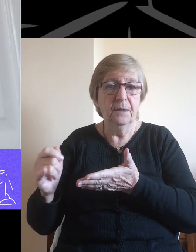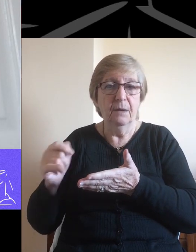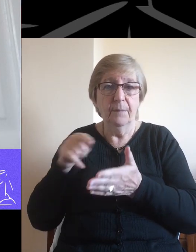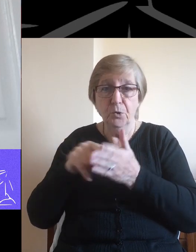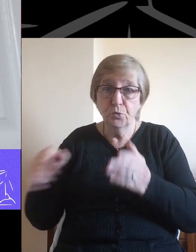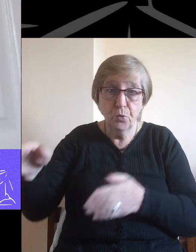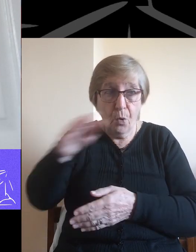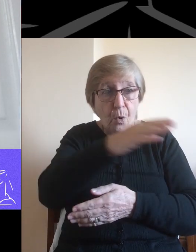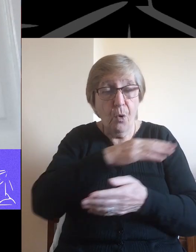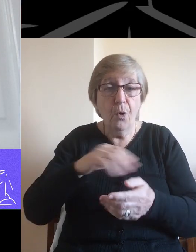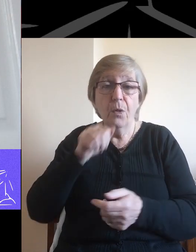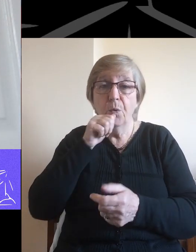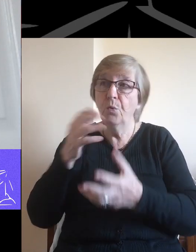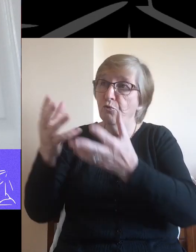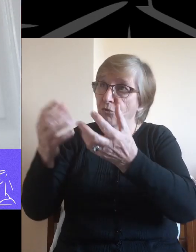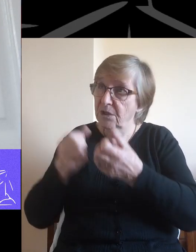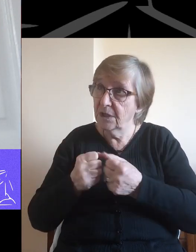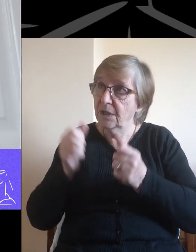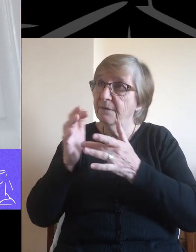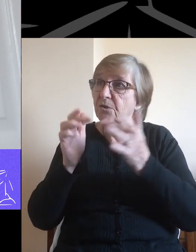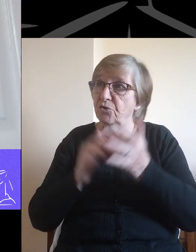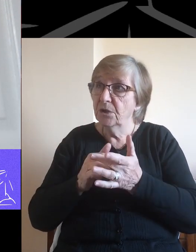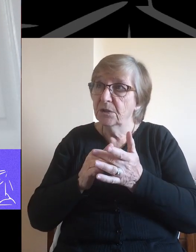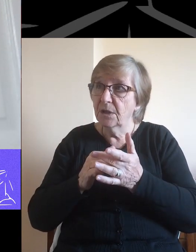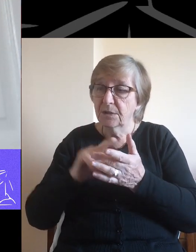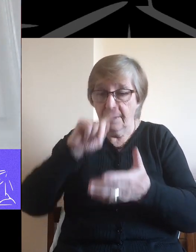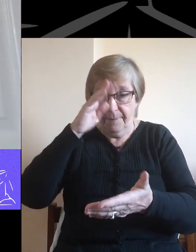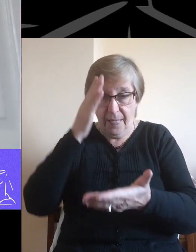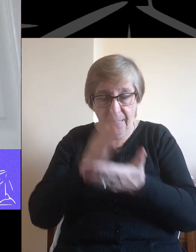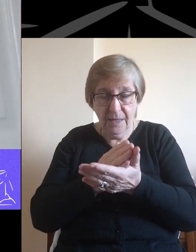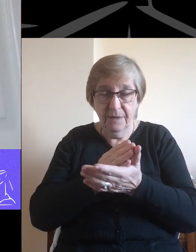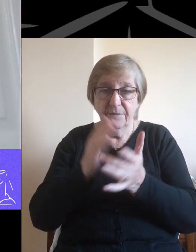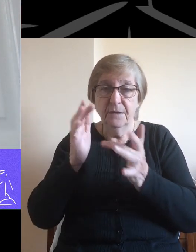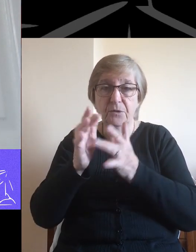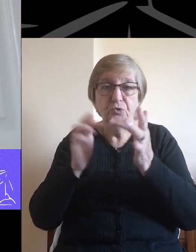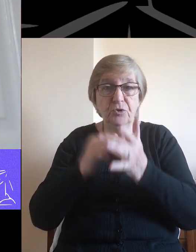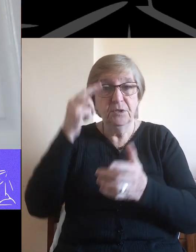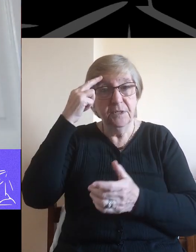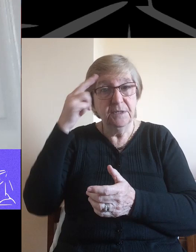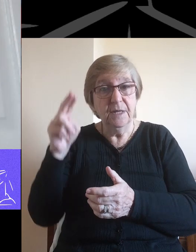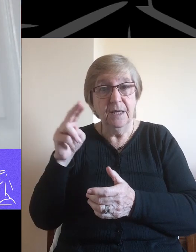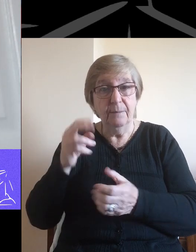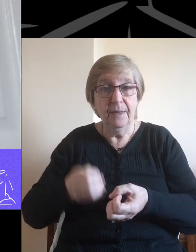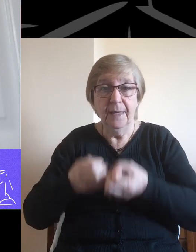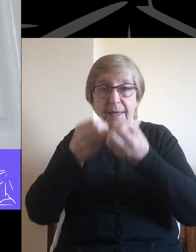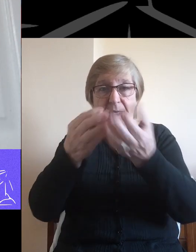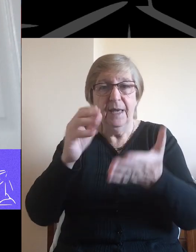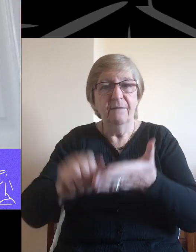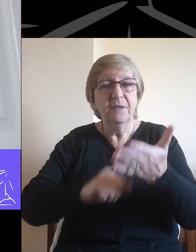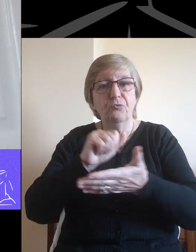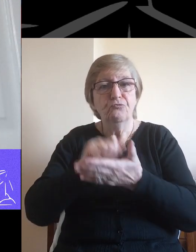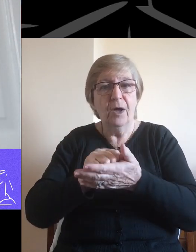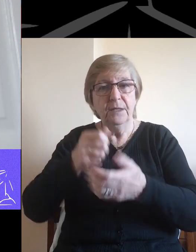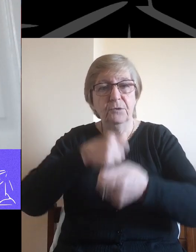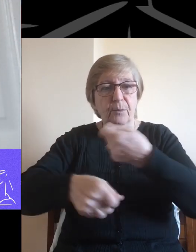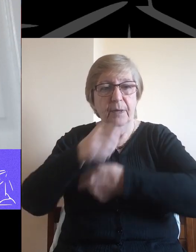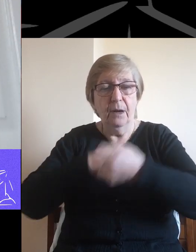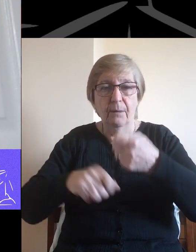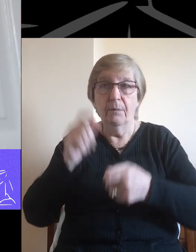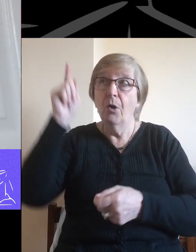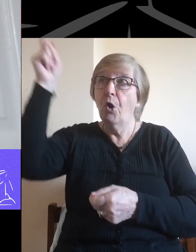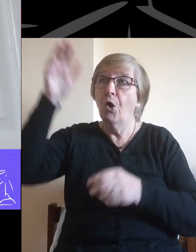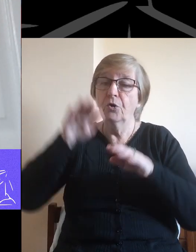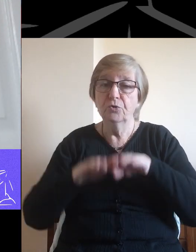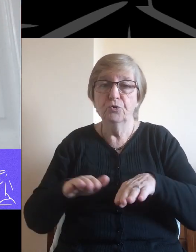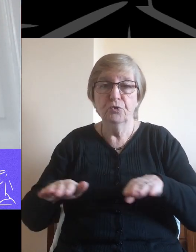him. Yet to all who did receive him, to those who believed in his name, he gave the right to